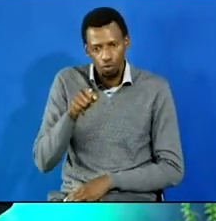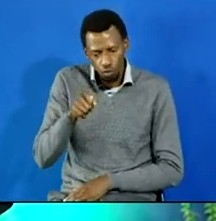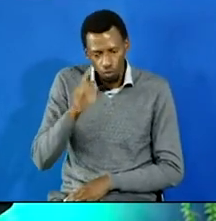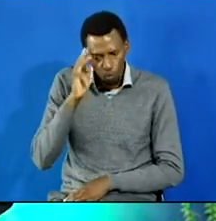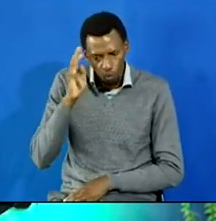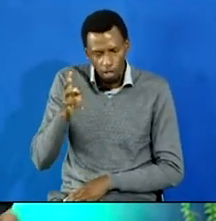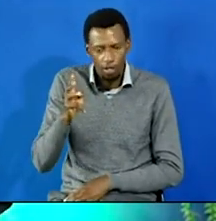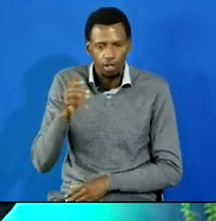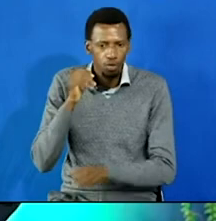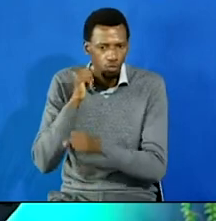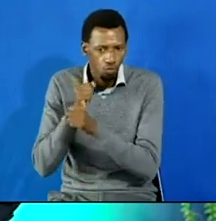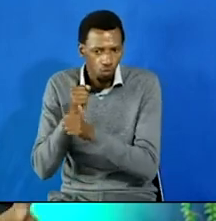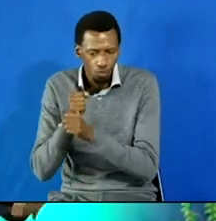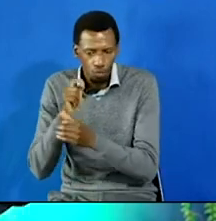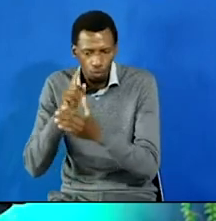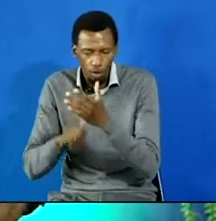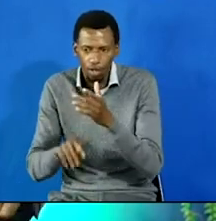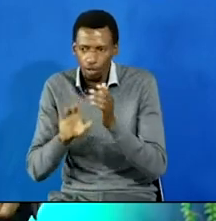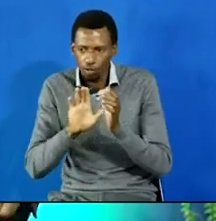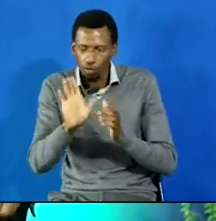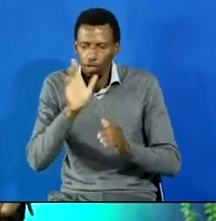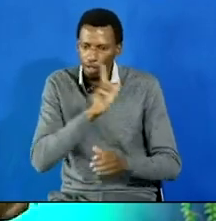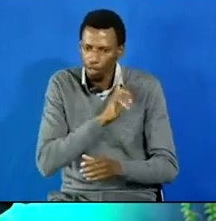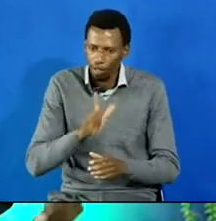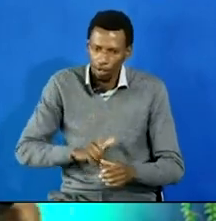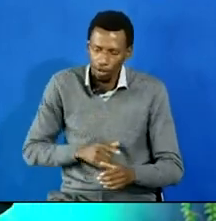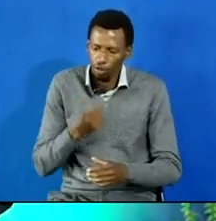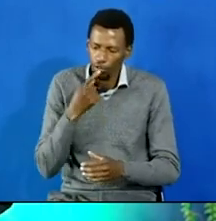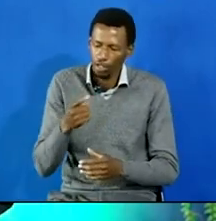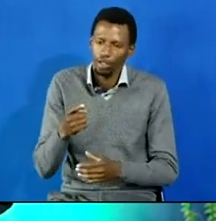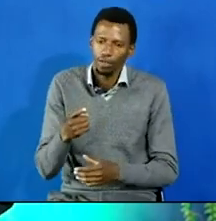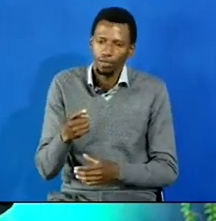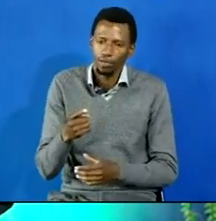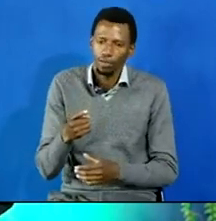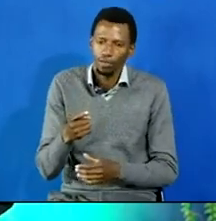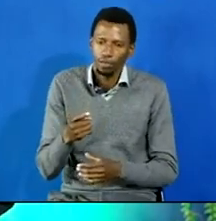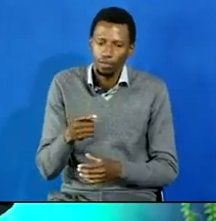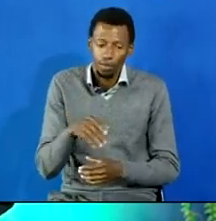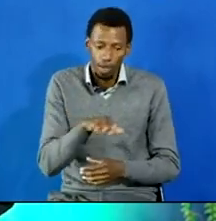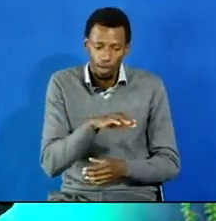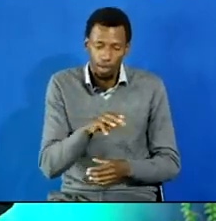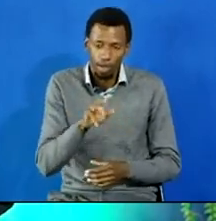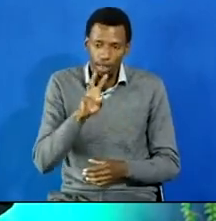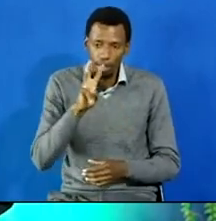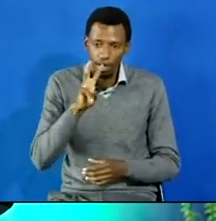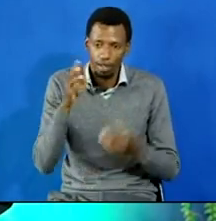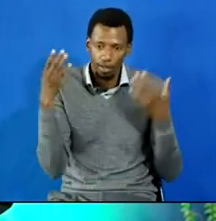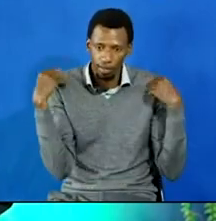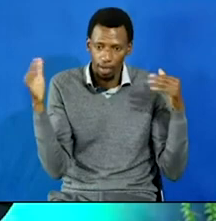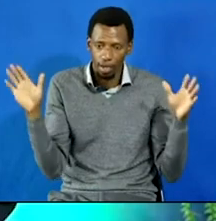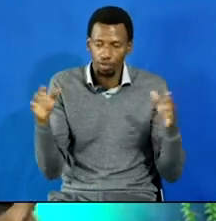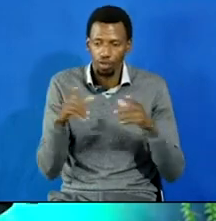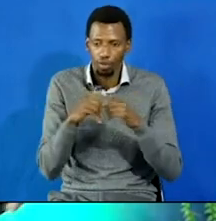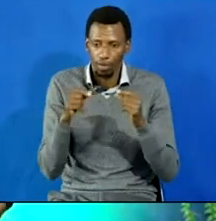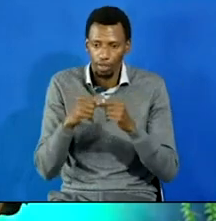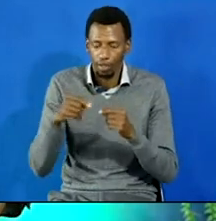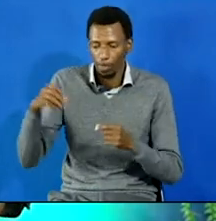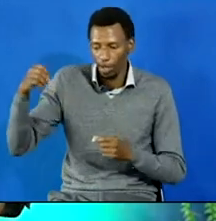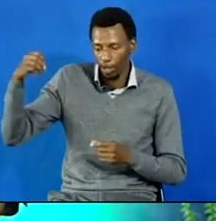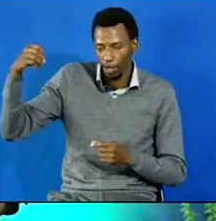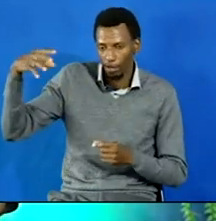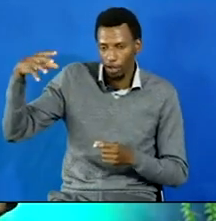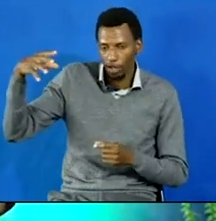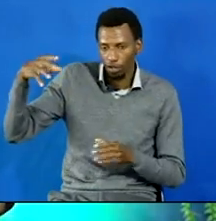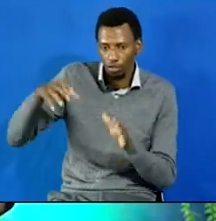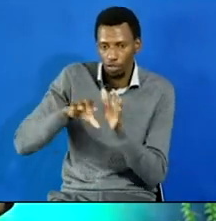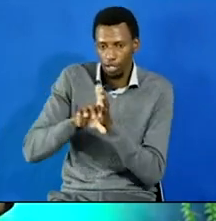Lord says you do. And in the context of the three angels' messengers, in Revelation chapter 14, as from verse